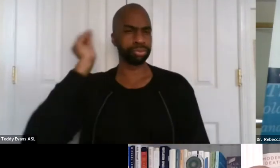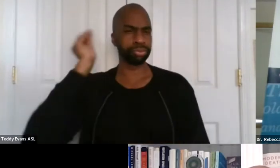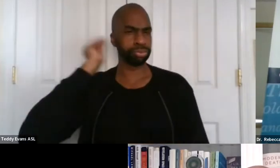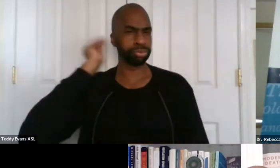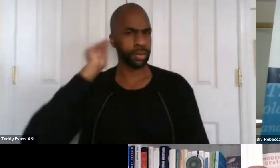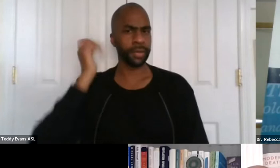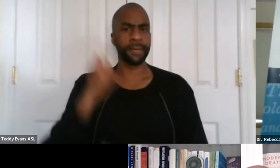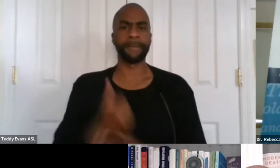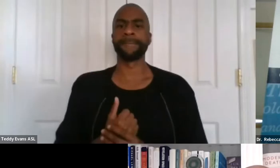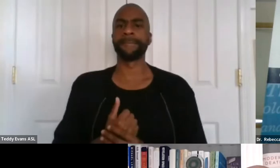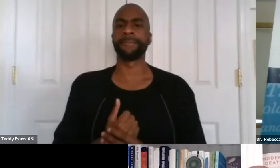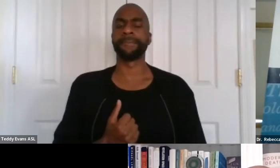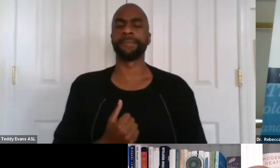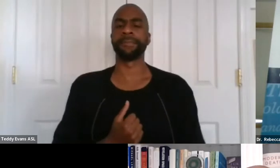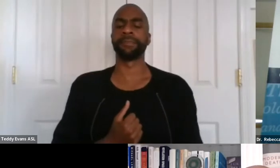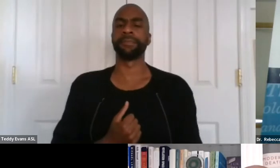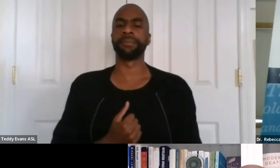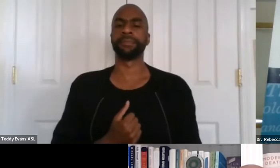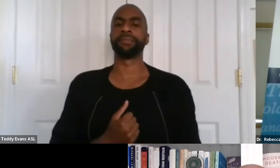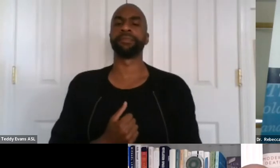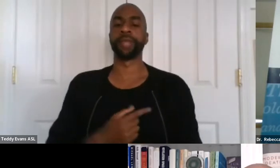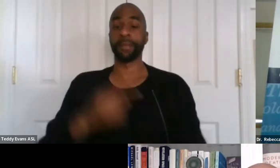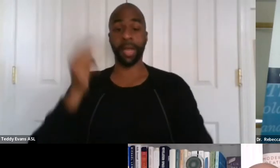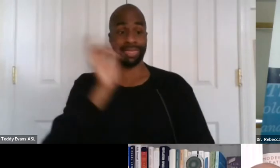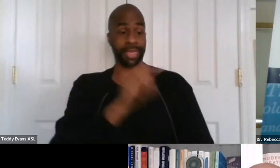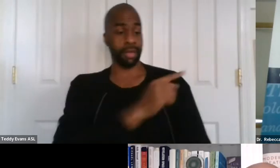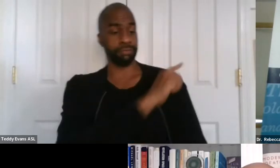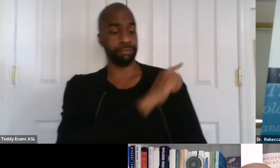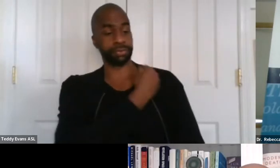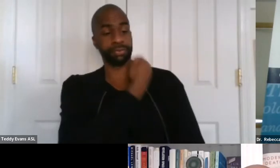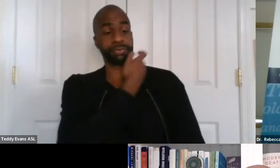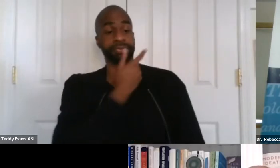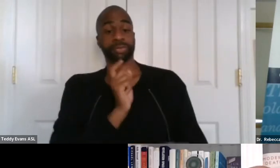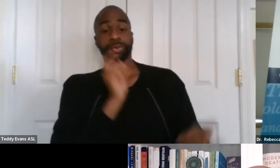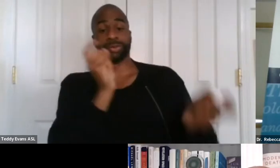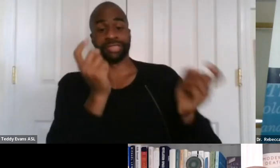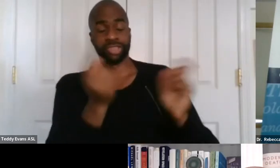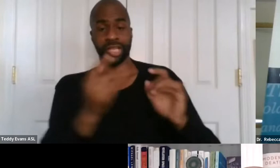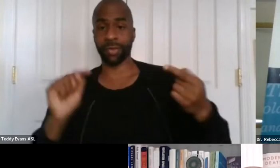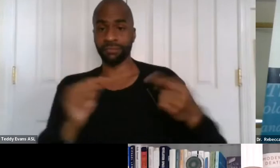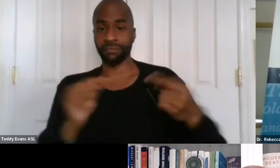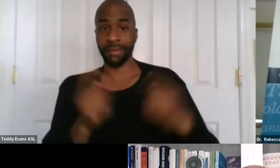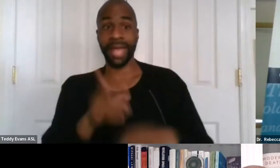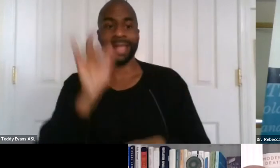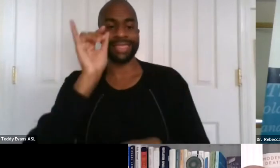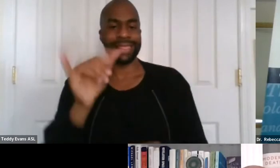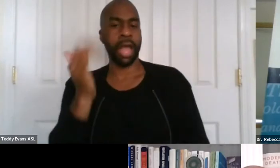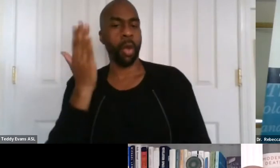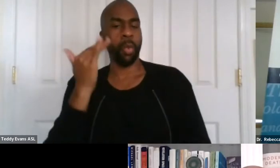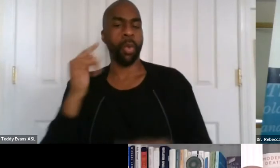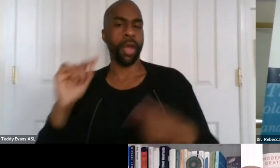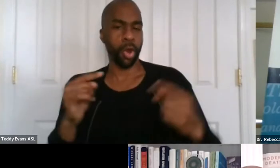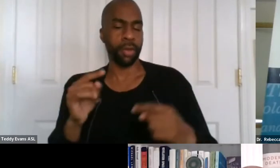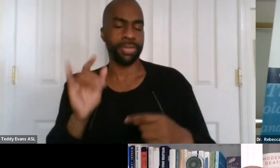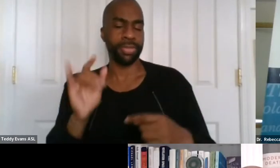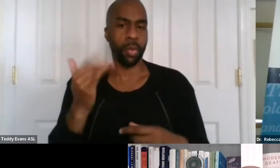of nociception into pain that happens all in the brain that leads to why we hurt. And then you have